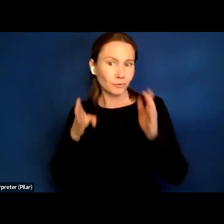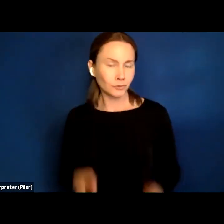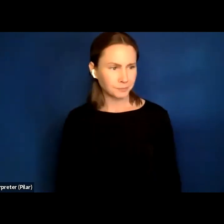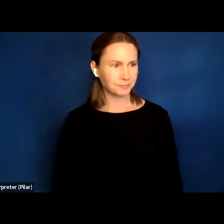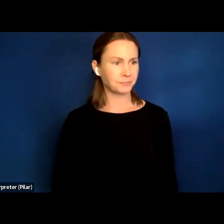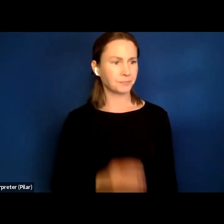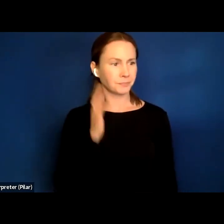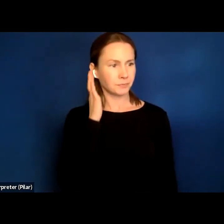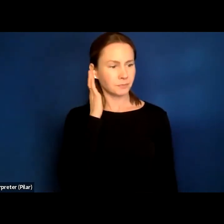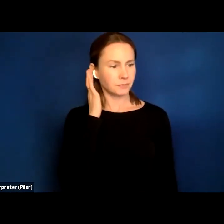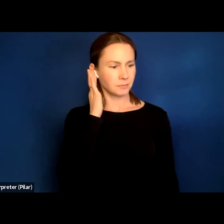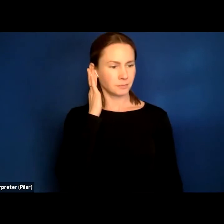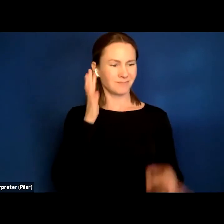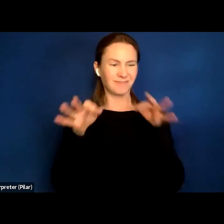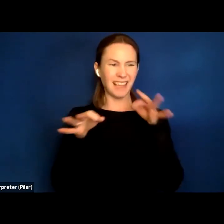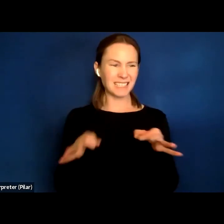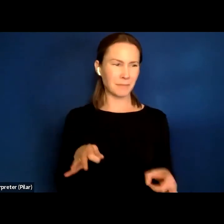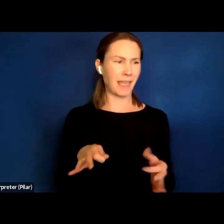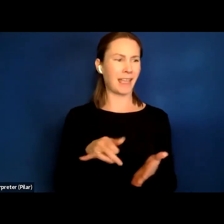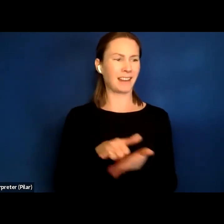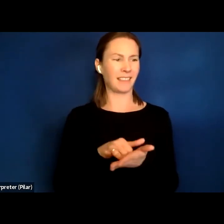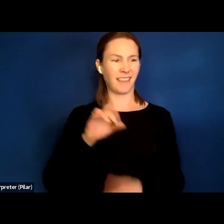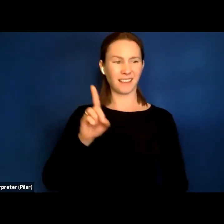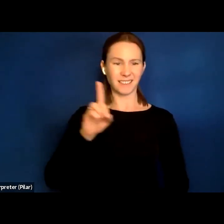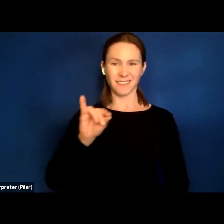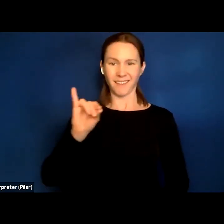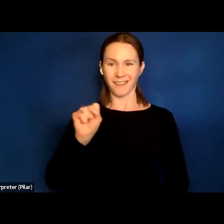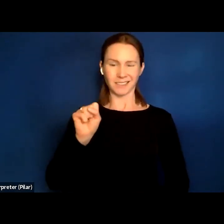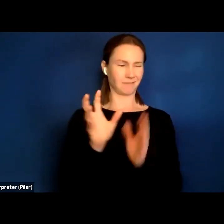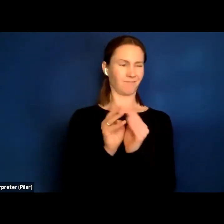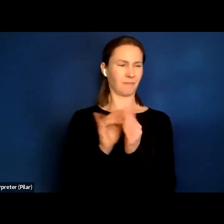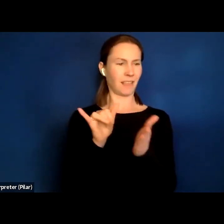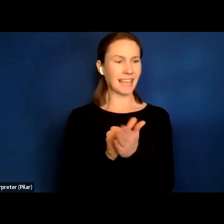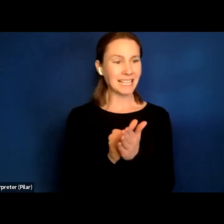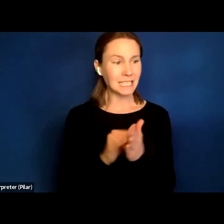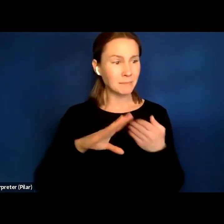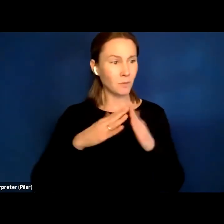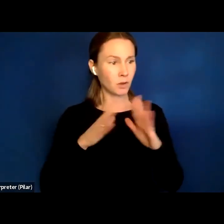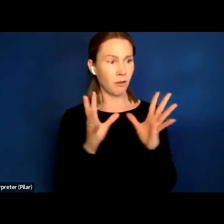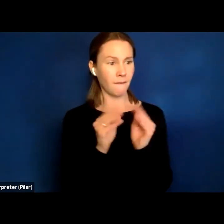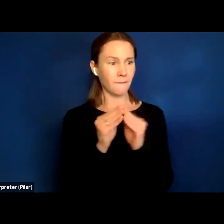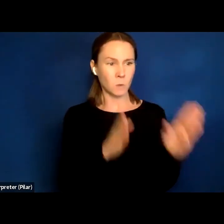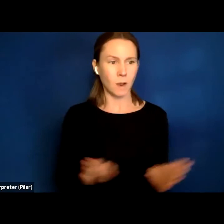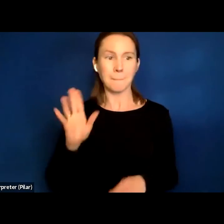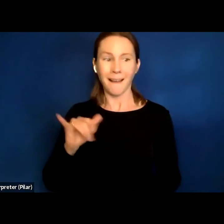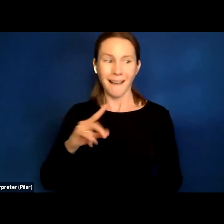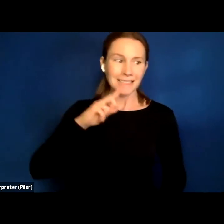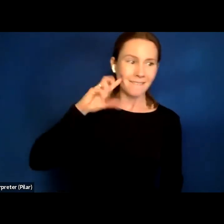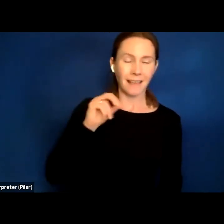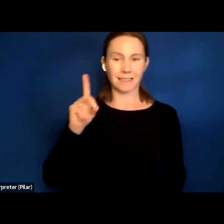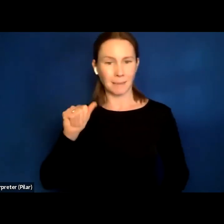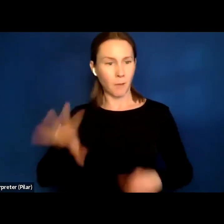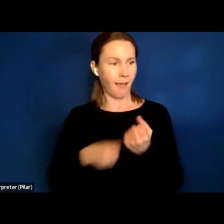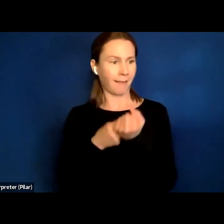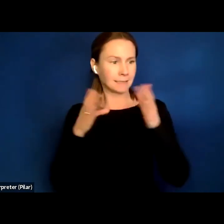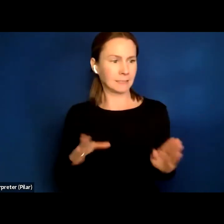DIS, I explained, would be a national community conference organized solely by deaf and disabled activists, and then have a